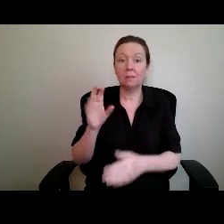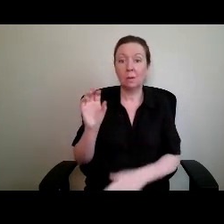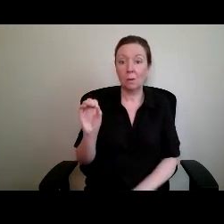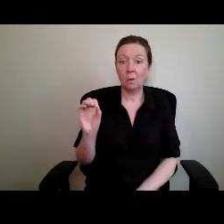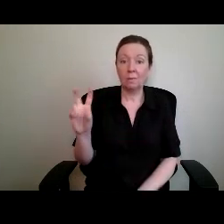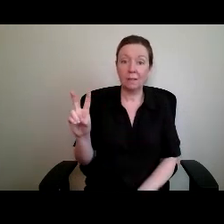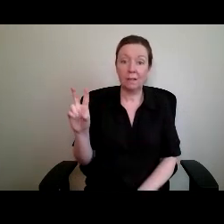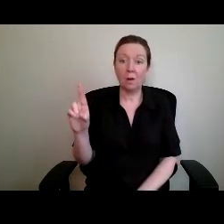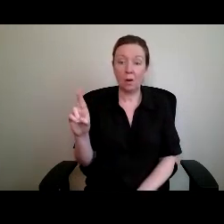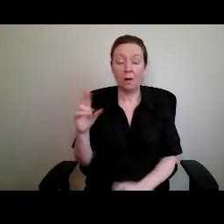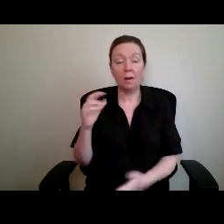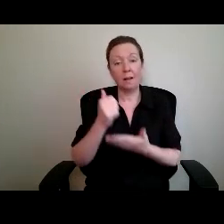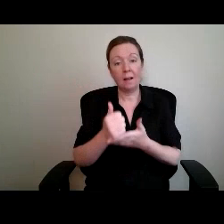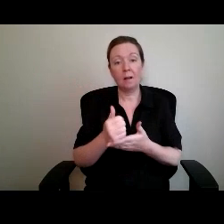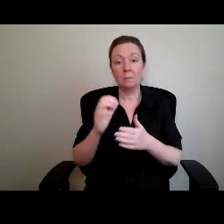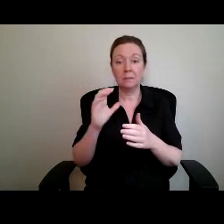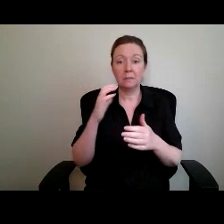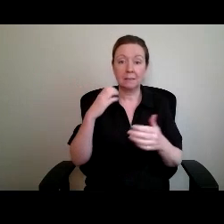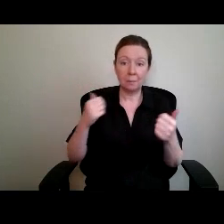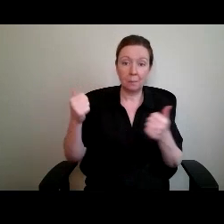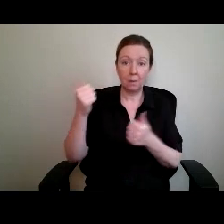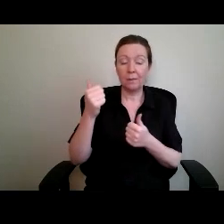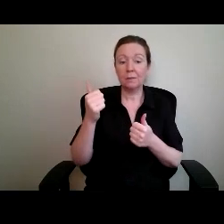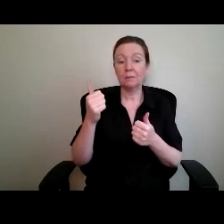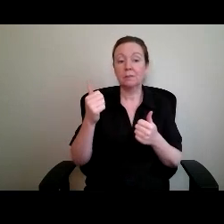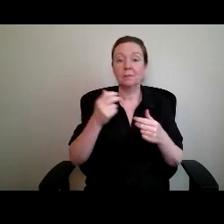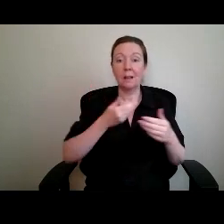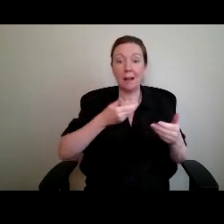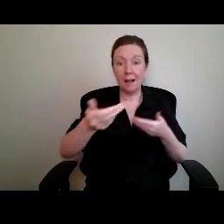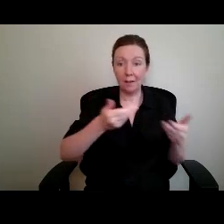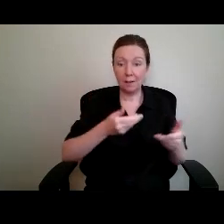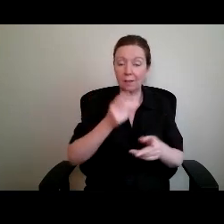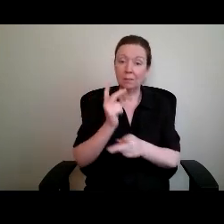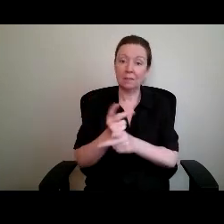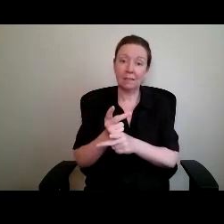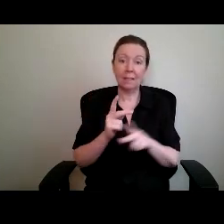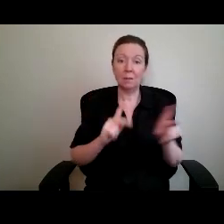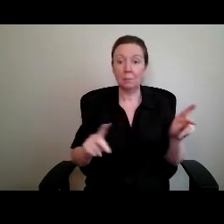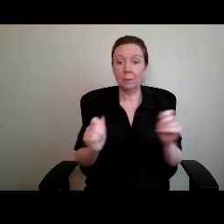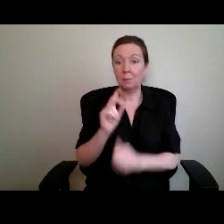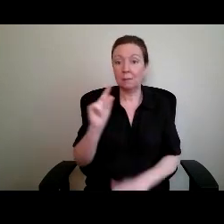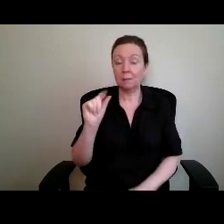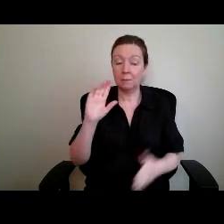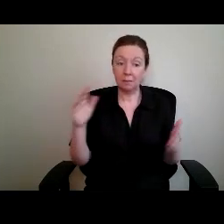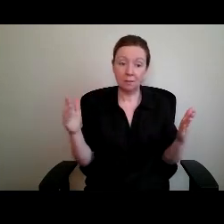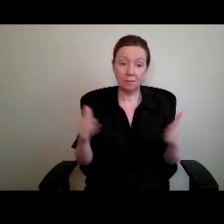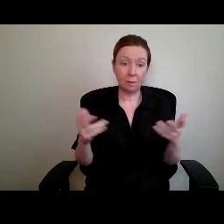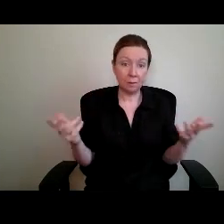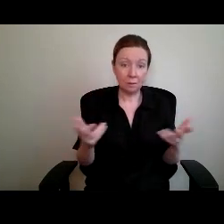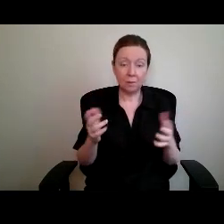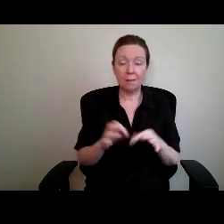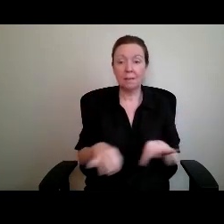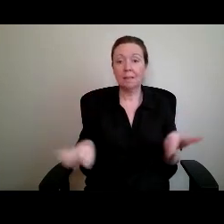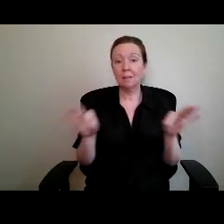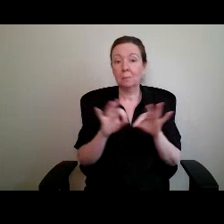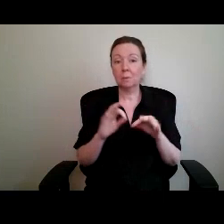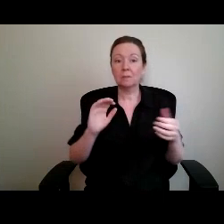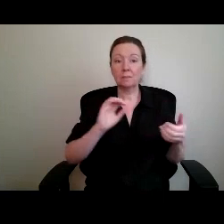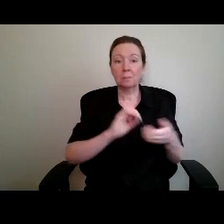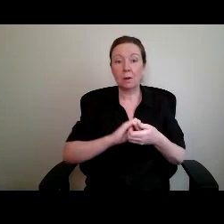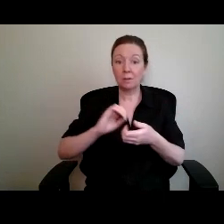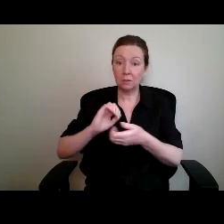OVR, helps employers hire and retain individuals with disabilities. Our focus will be on the importance of